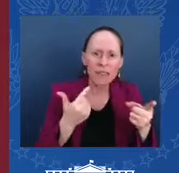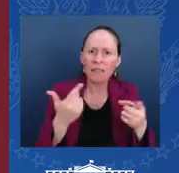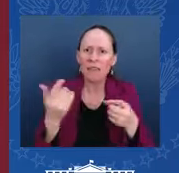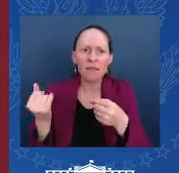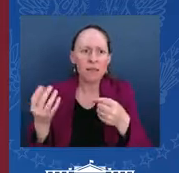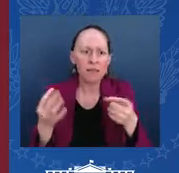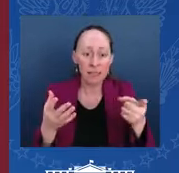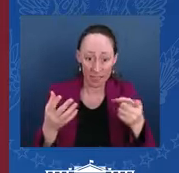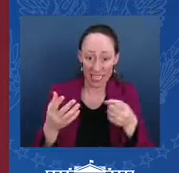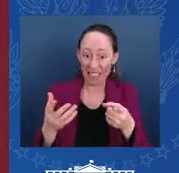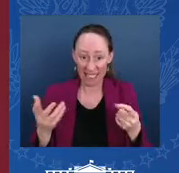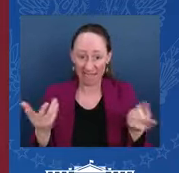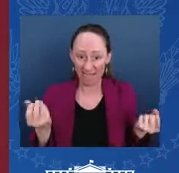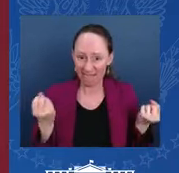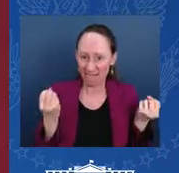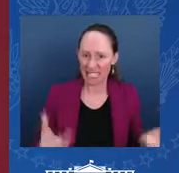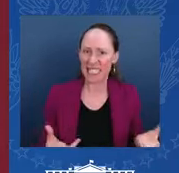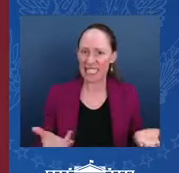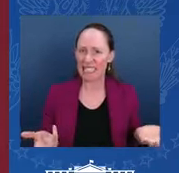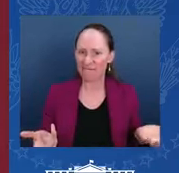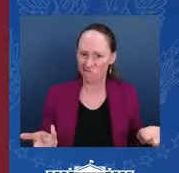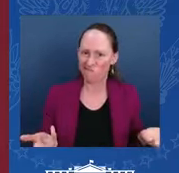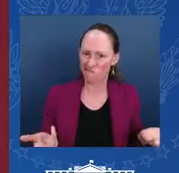So good cause. You know how much it costs to make that insulin?